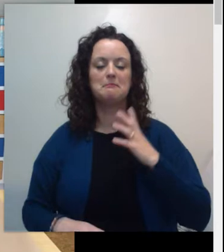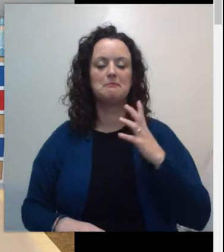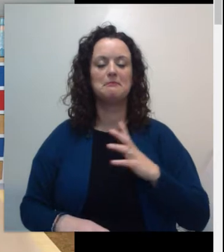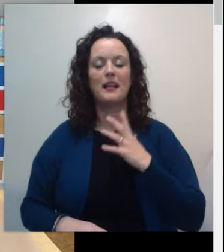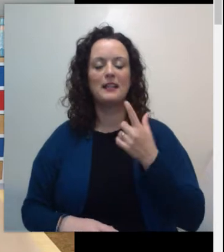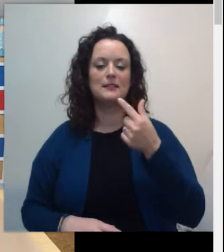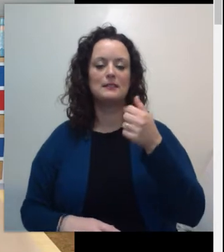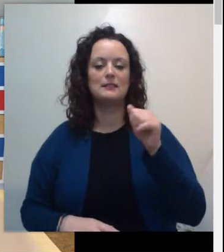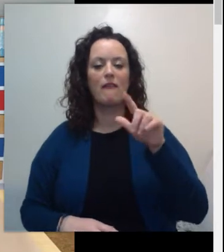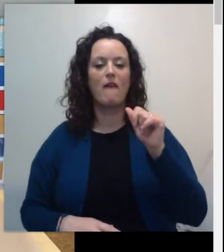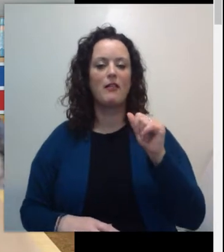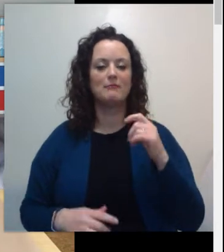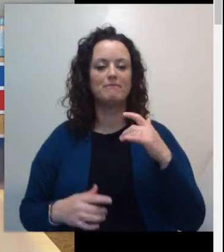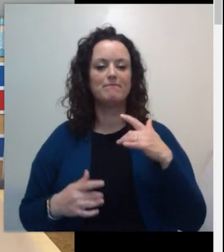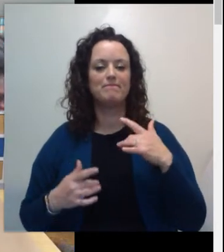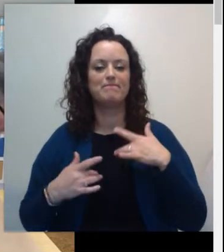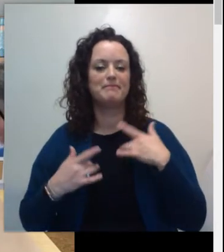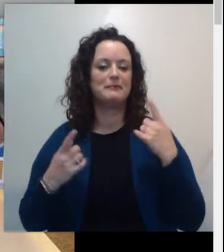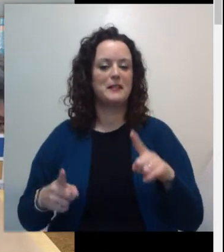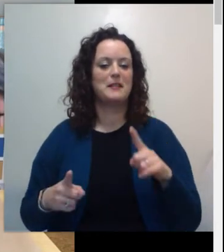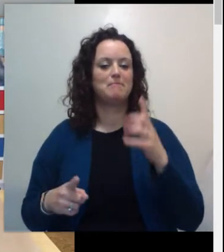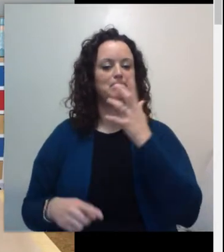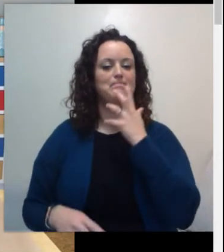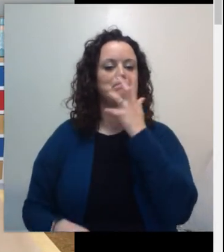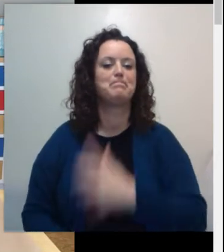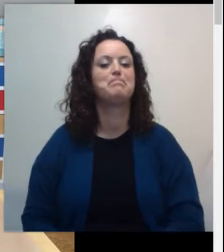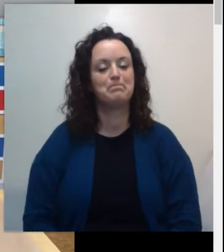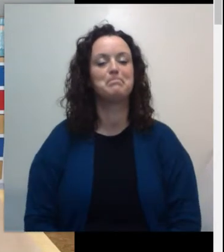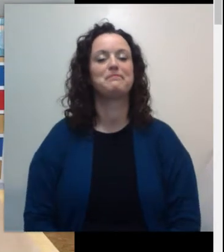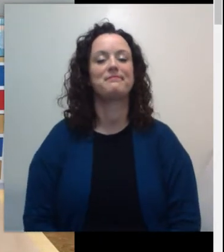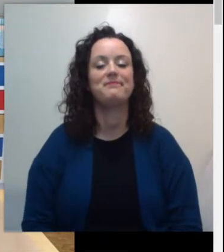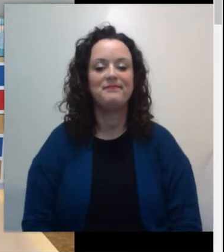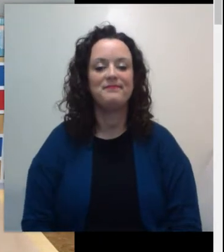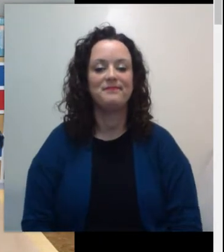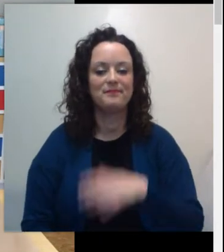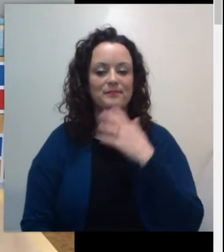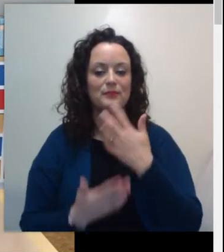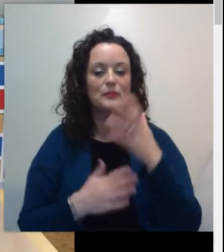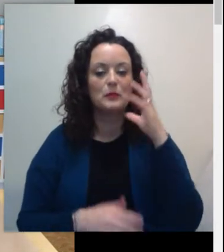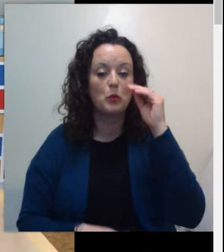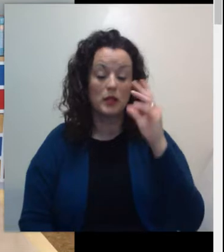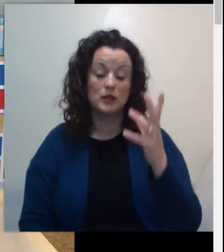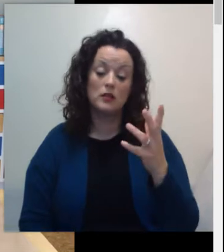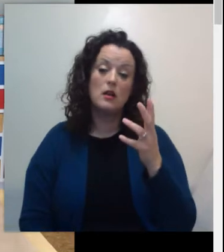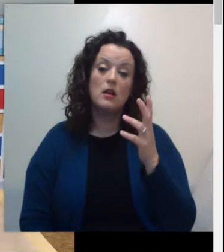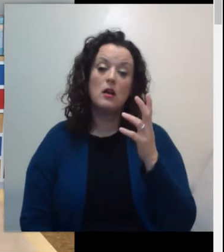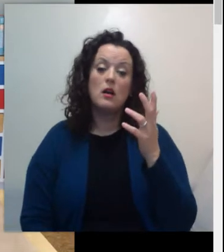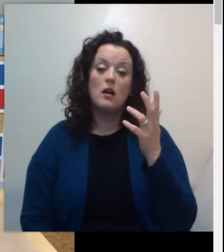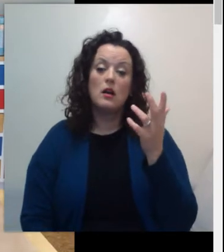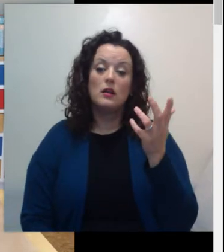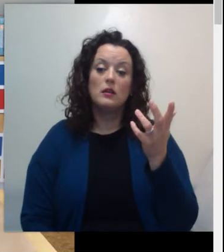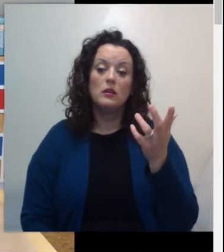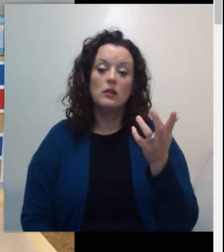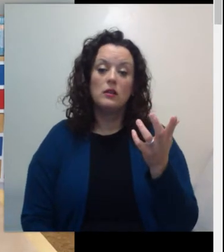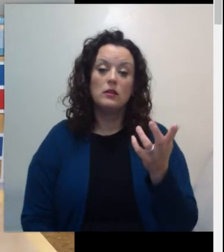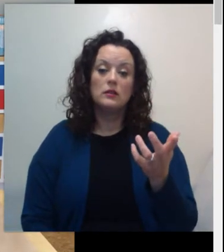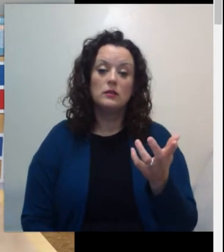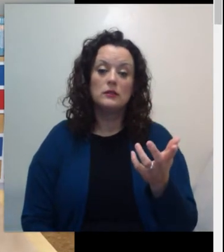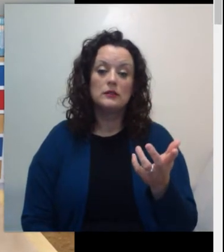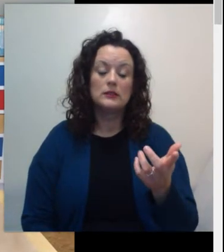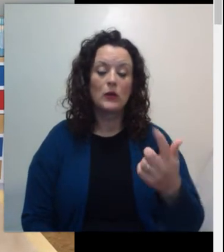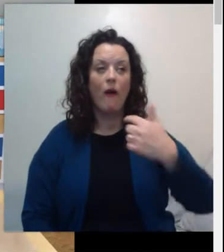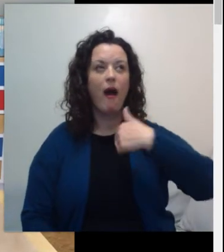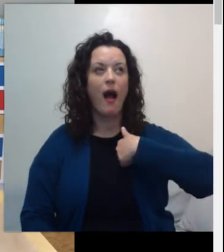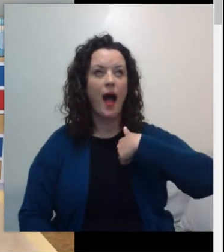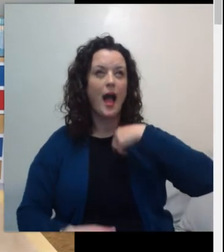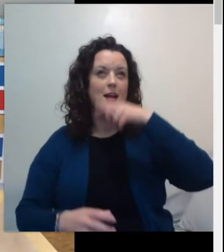Right? Thank you. Good. Well, I made this book many